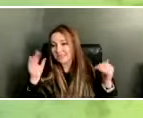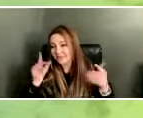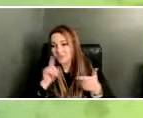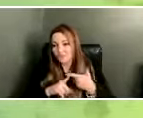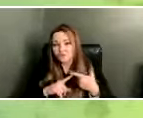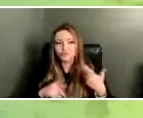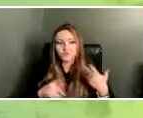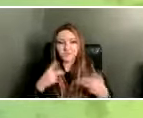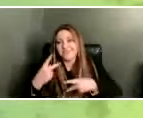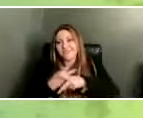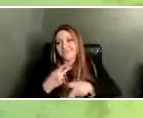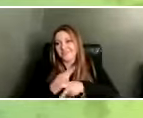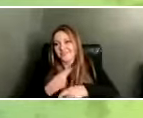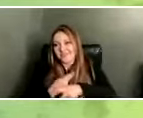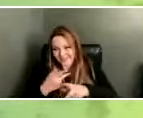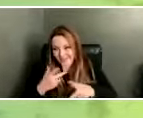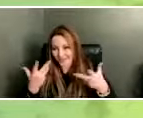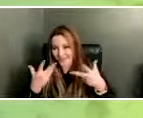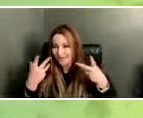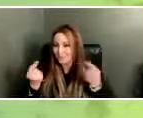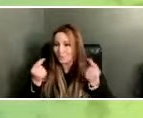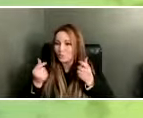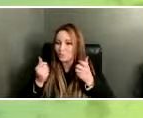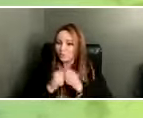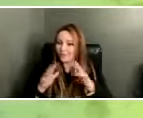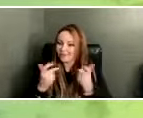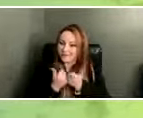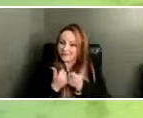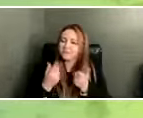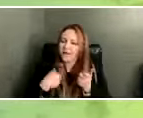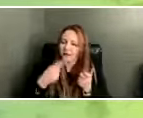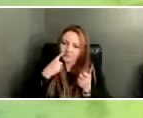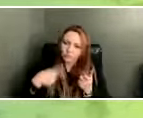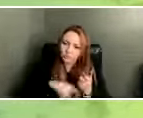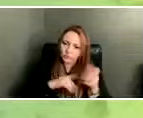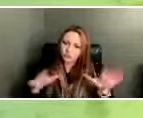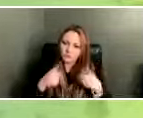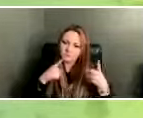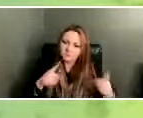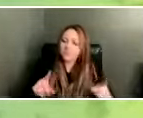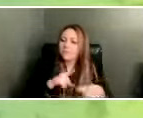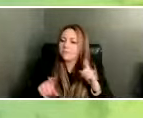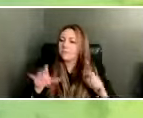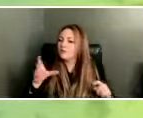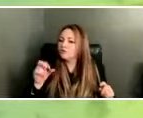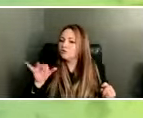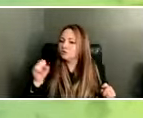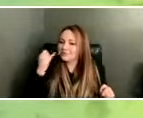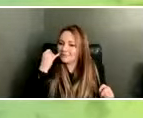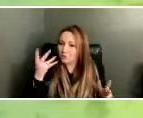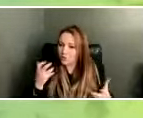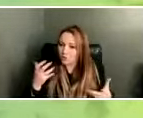work around these challenges. And I think we have been successful in doing so. But Jareese, if you want to share some of the challenges